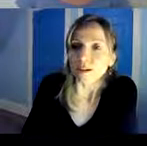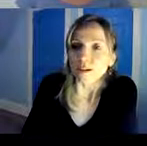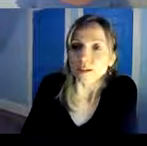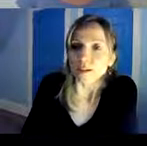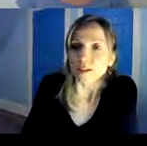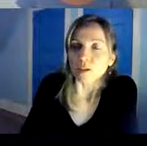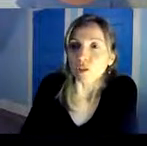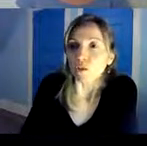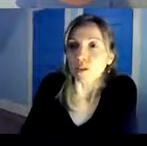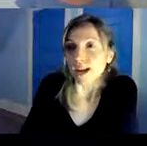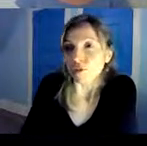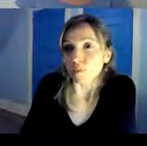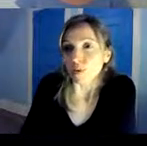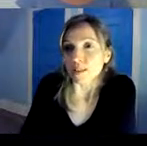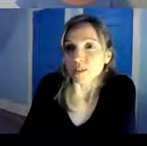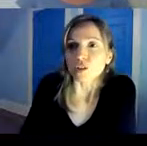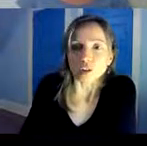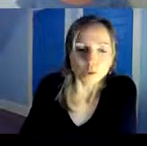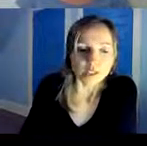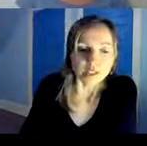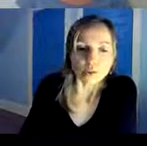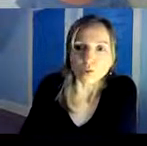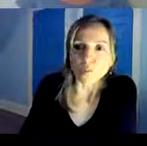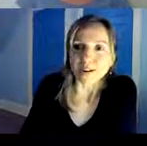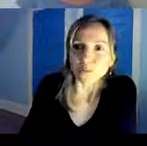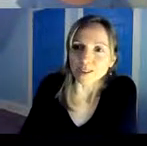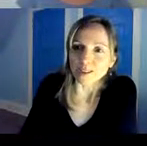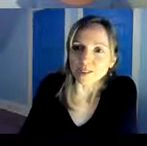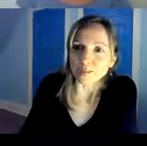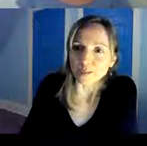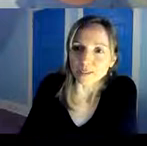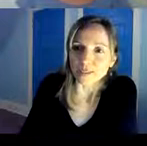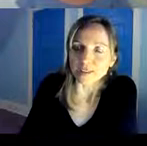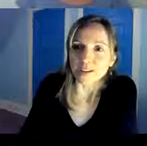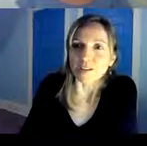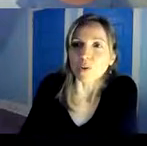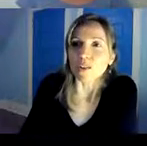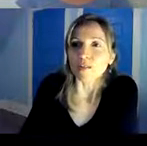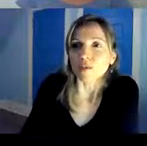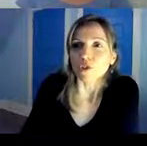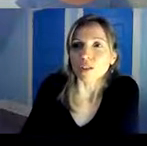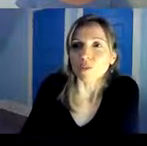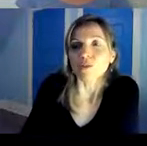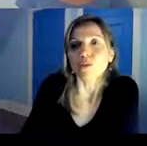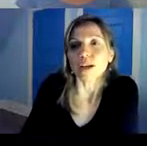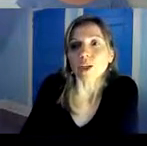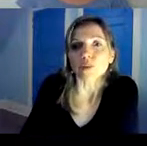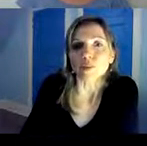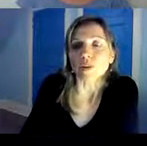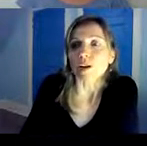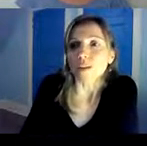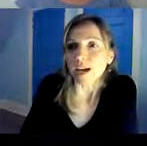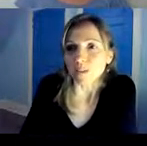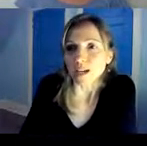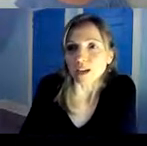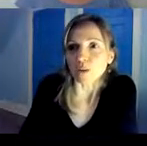area. You can do that after mowing. That's a good option if you don't mind the way that the tarp looks, knowing that unfortunately when you do that, you